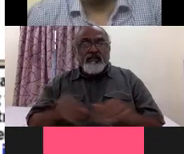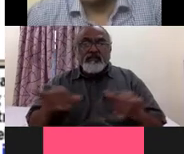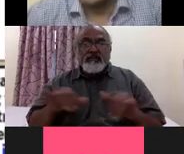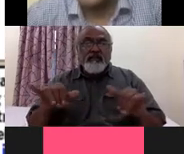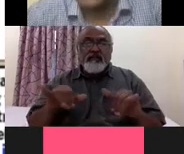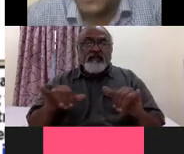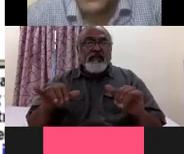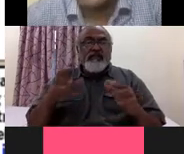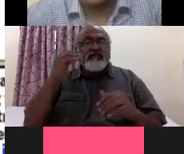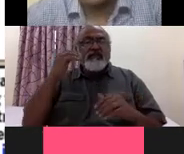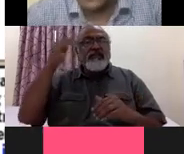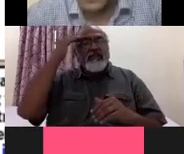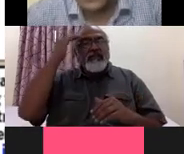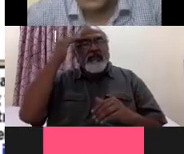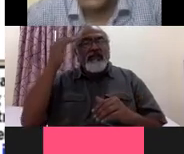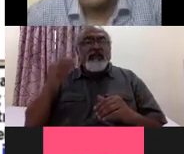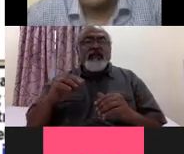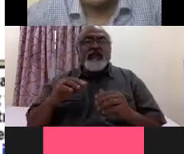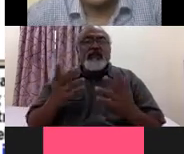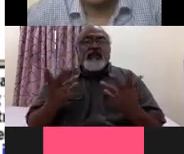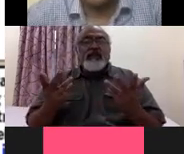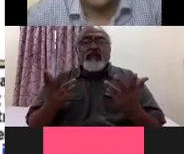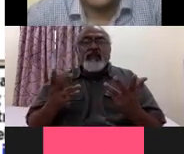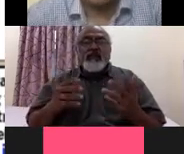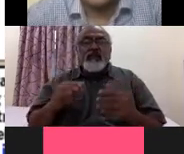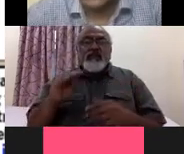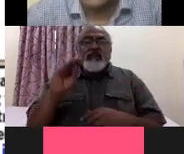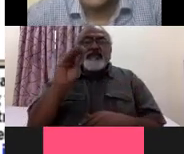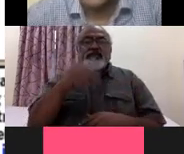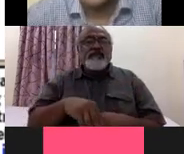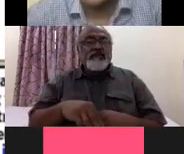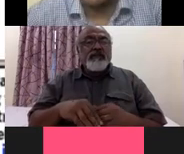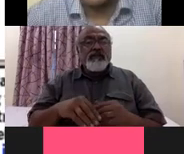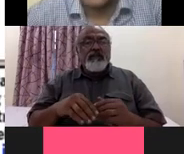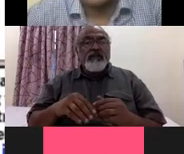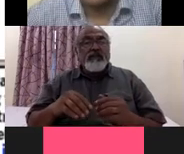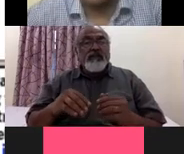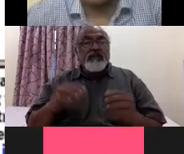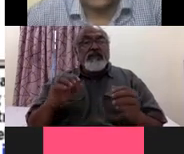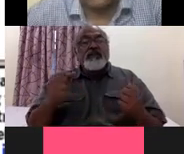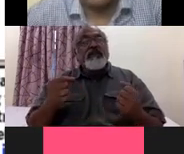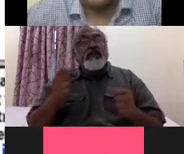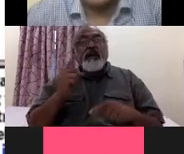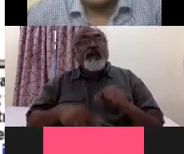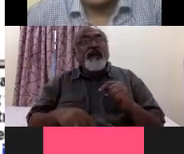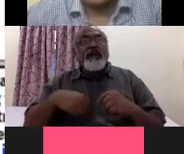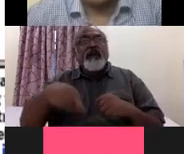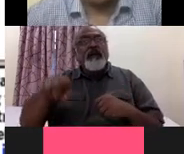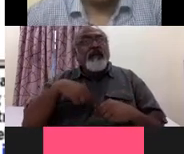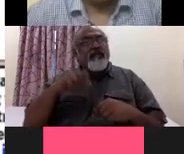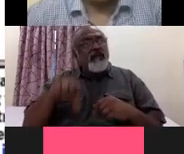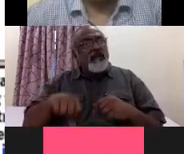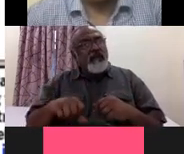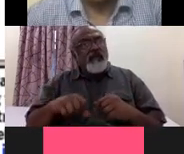assume you're trivializing what, correct? Abhay? You're trivializing yes, sir. What Kathleen can achieve. Kathleen, yes, sir.